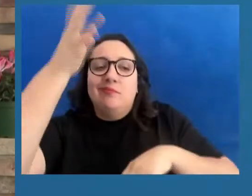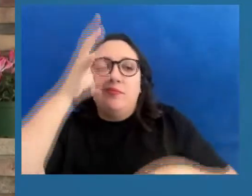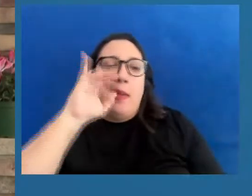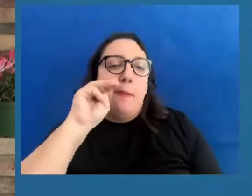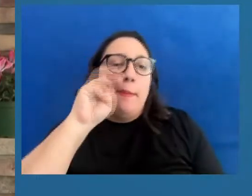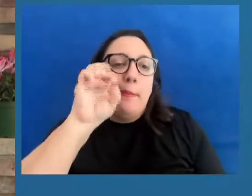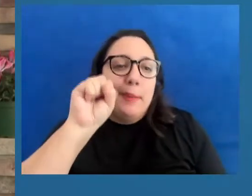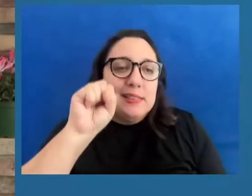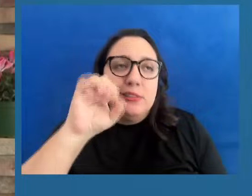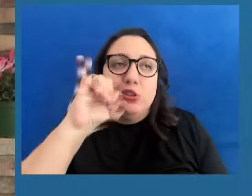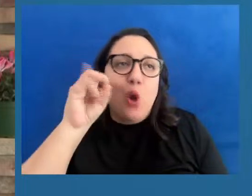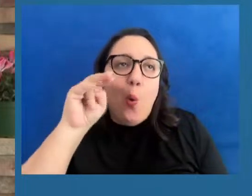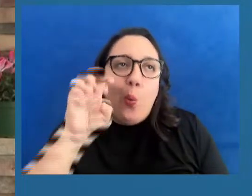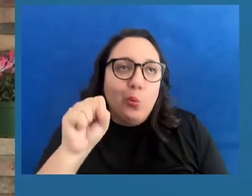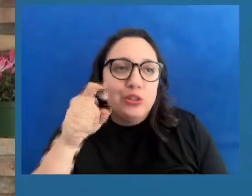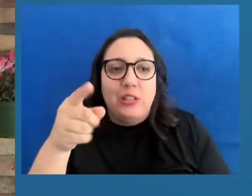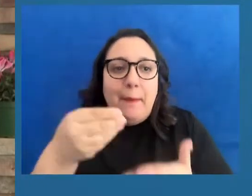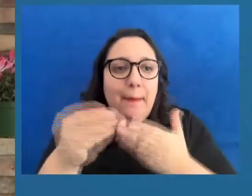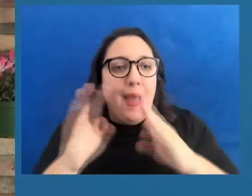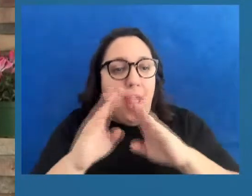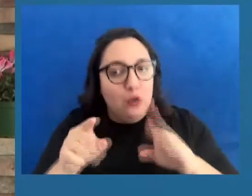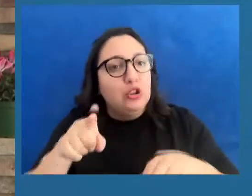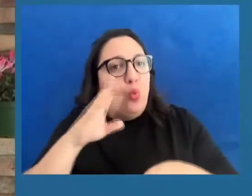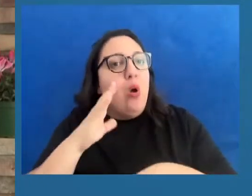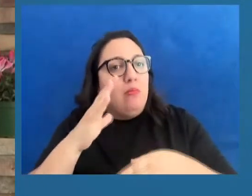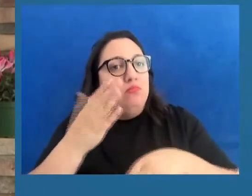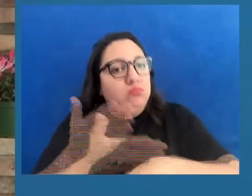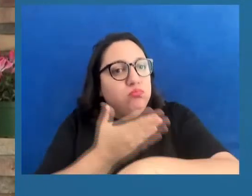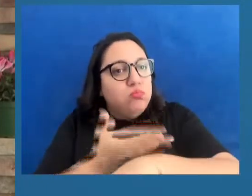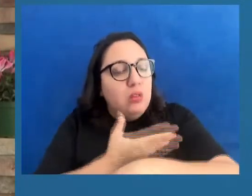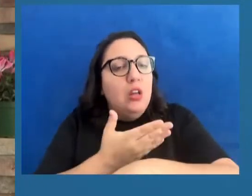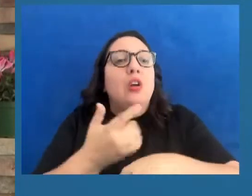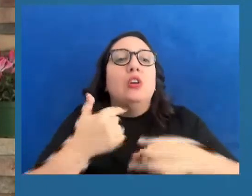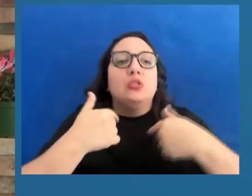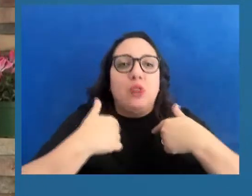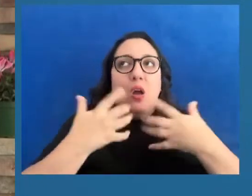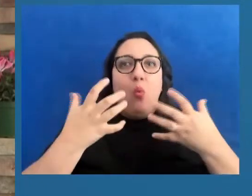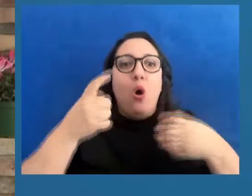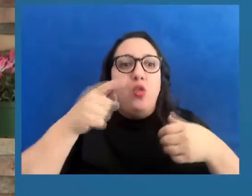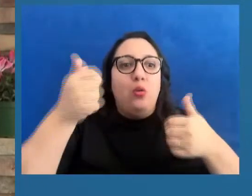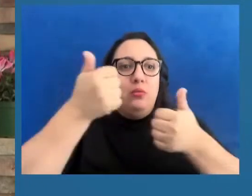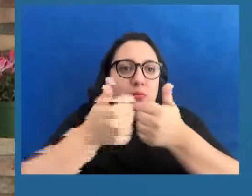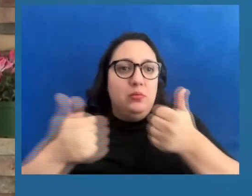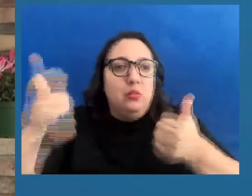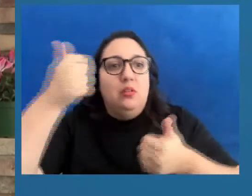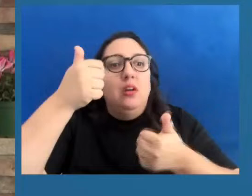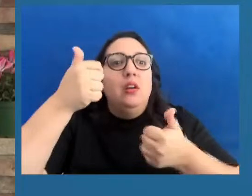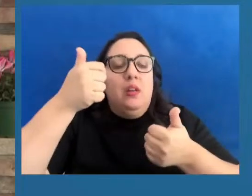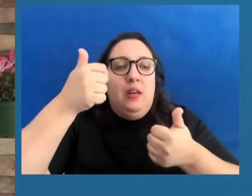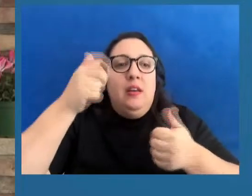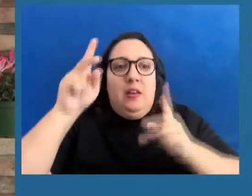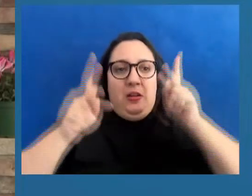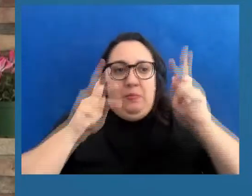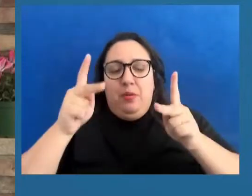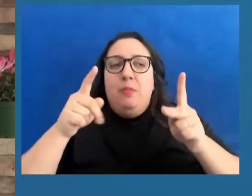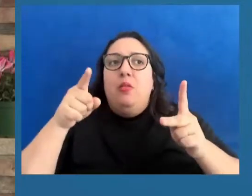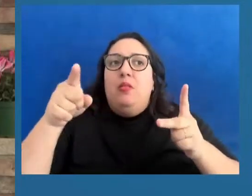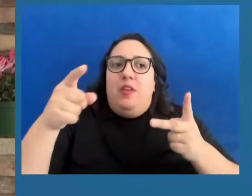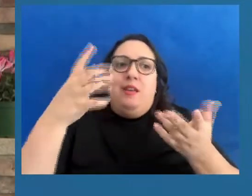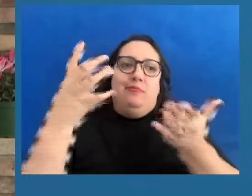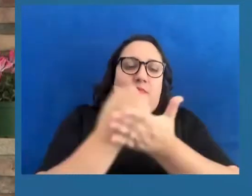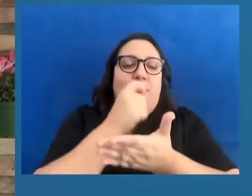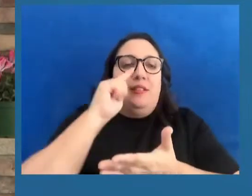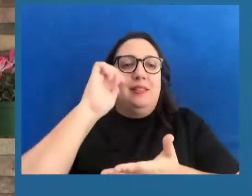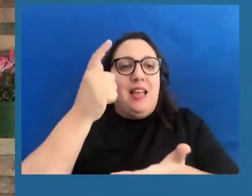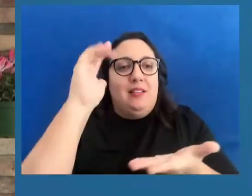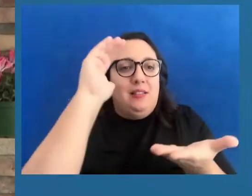will also work to deny institutional investors the ability to utilize the tax deduction on interest, depreciation, and other expenses